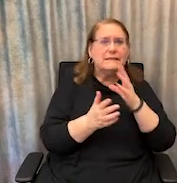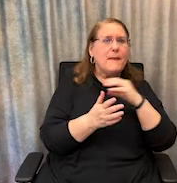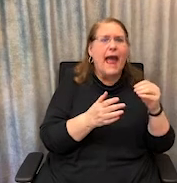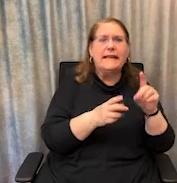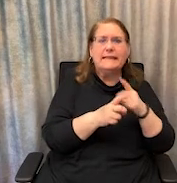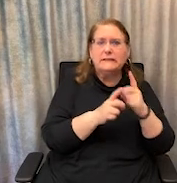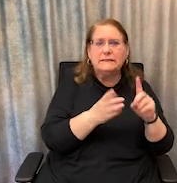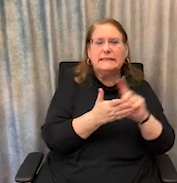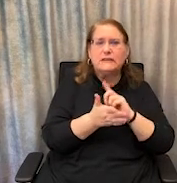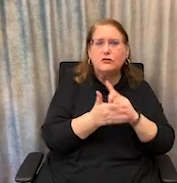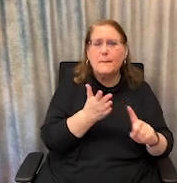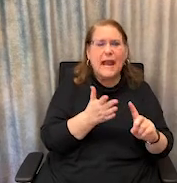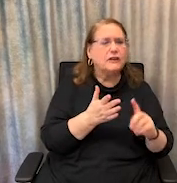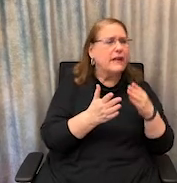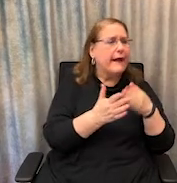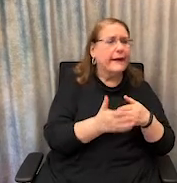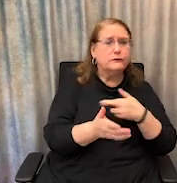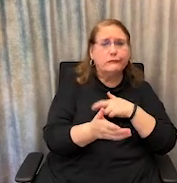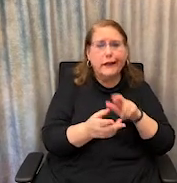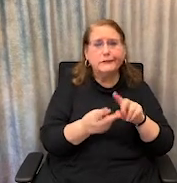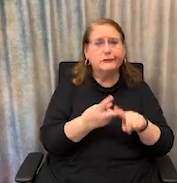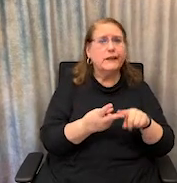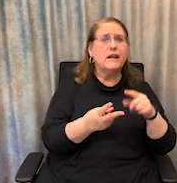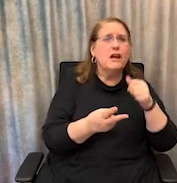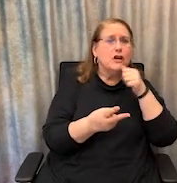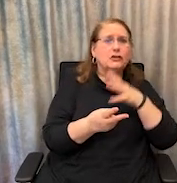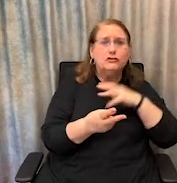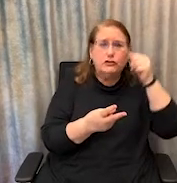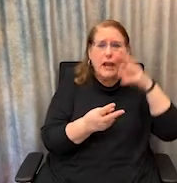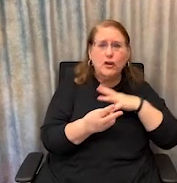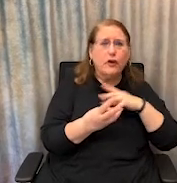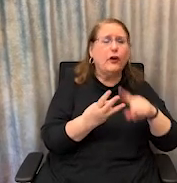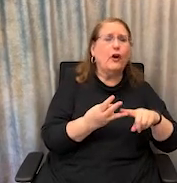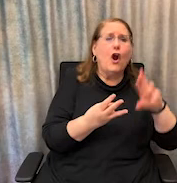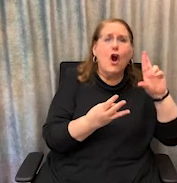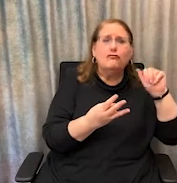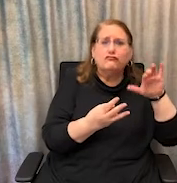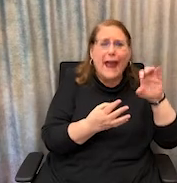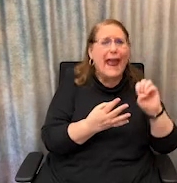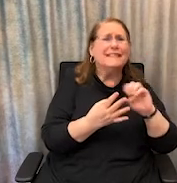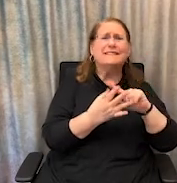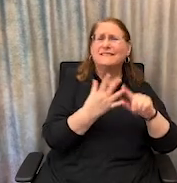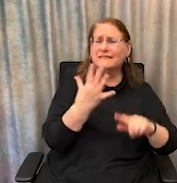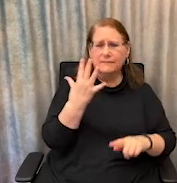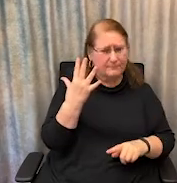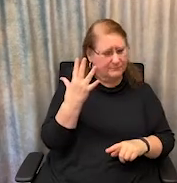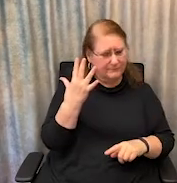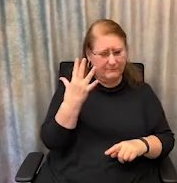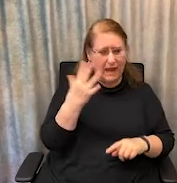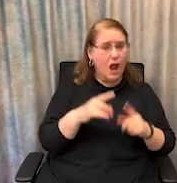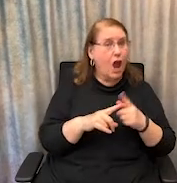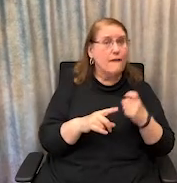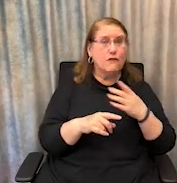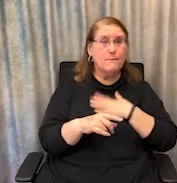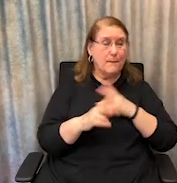whether it's against religion, gender, or race. Mm-hmm. But for my personal